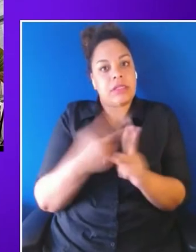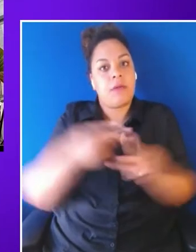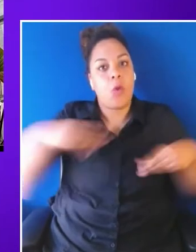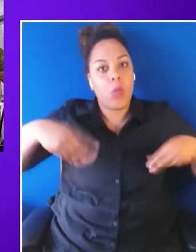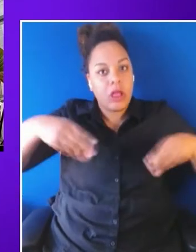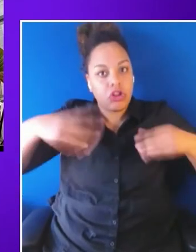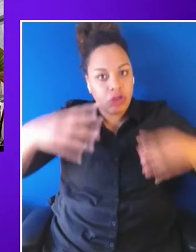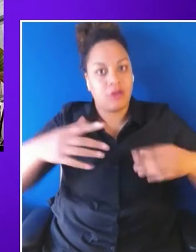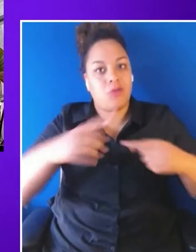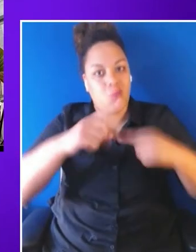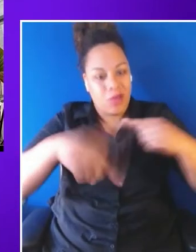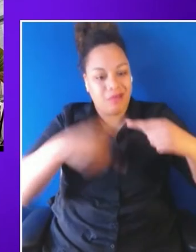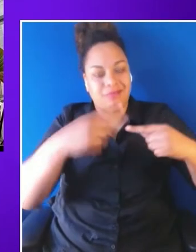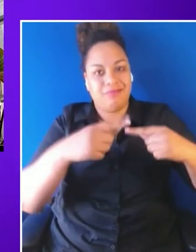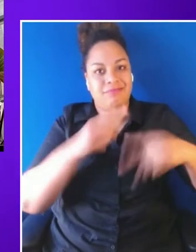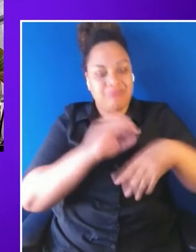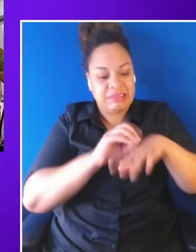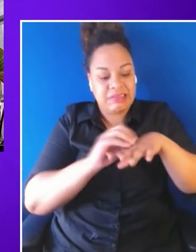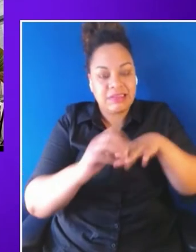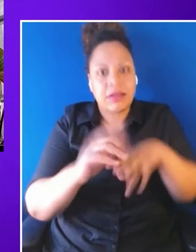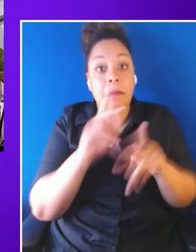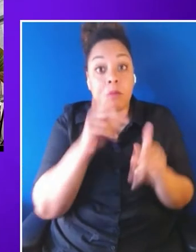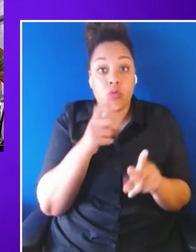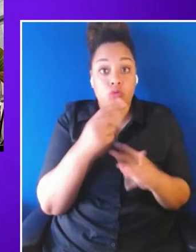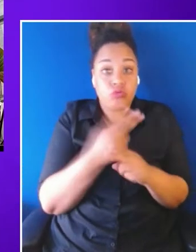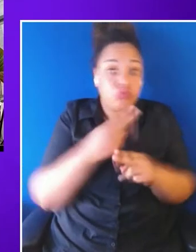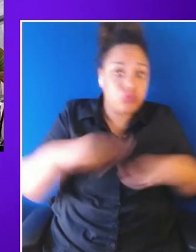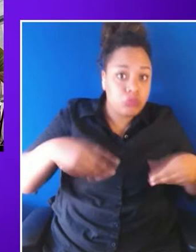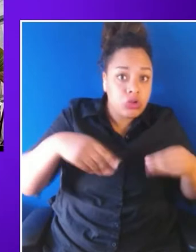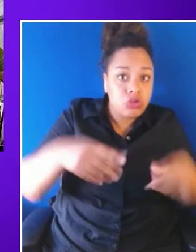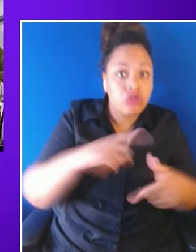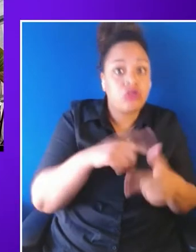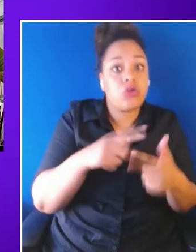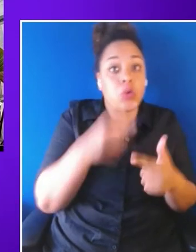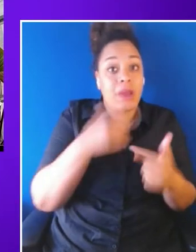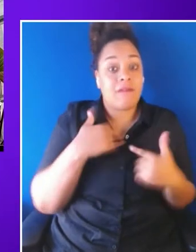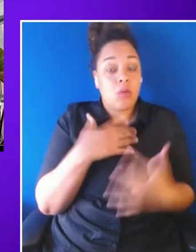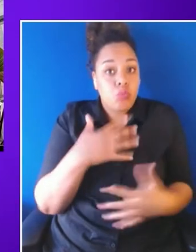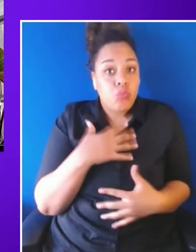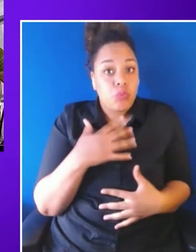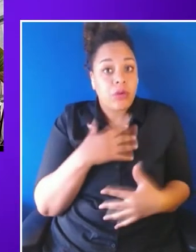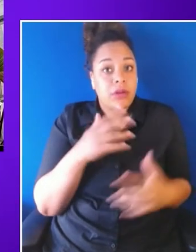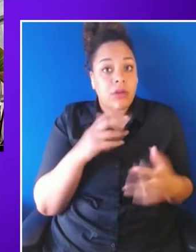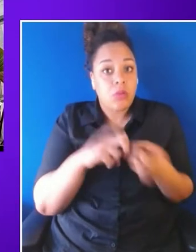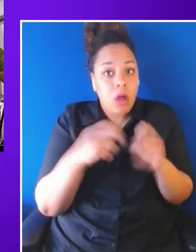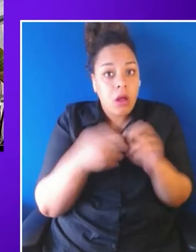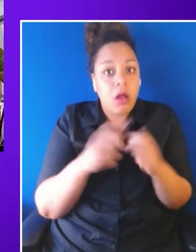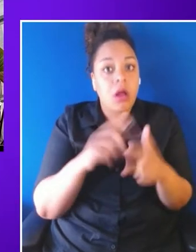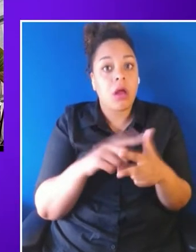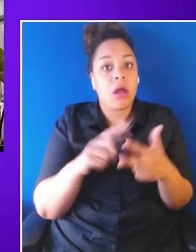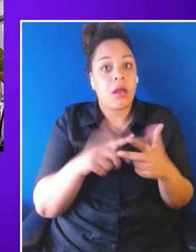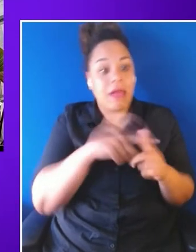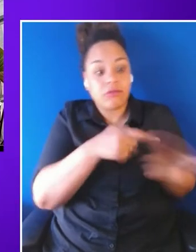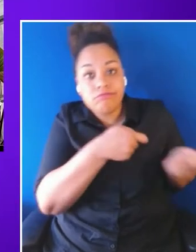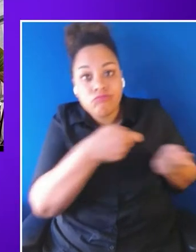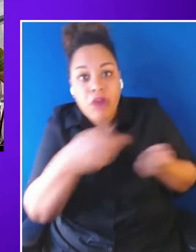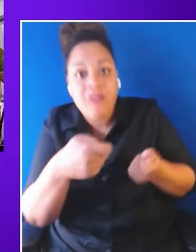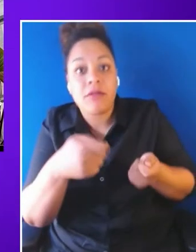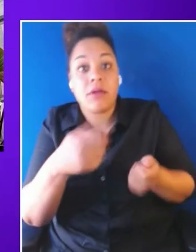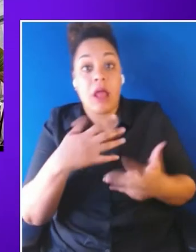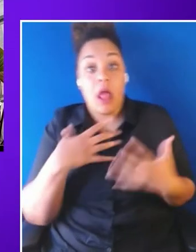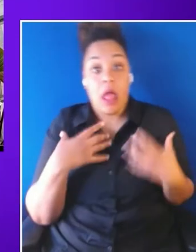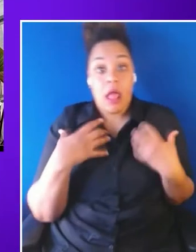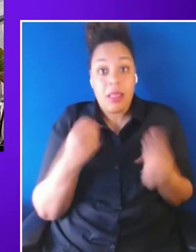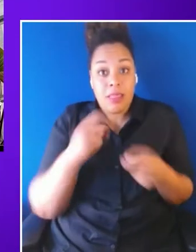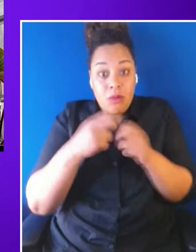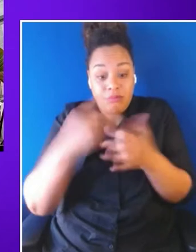And so people that are wheelchair bound, people that have breathing problems or health problems in other regards, can't go to that